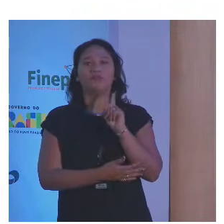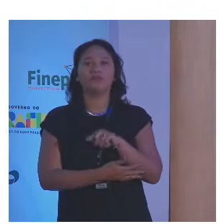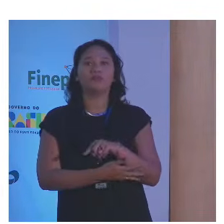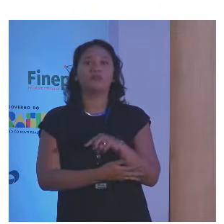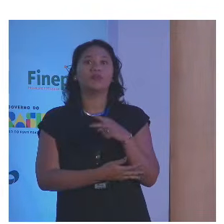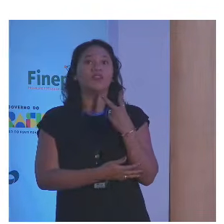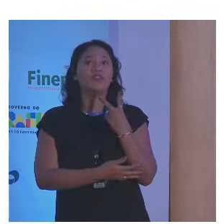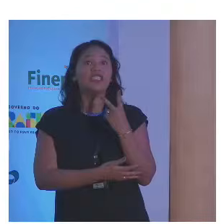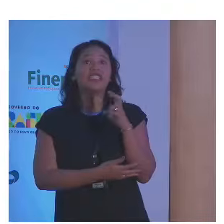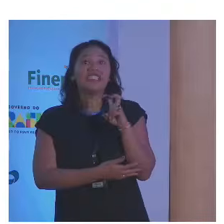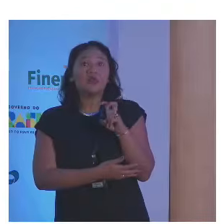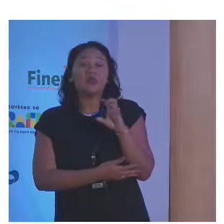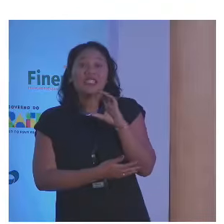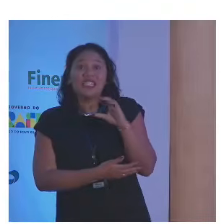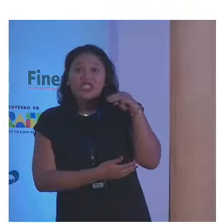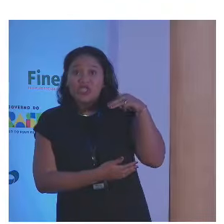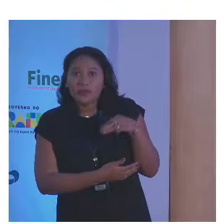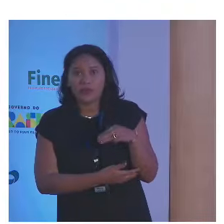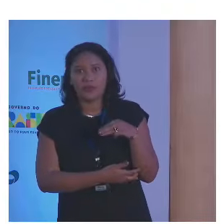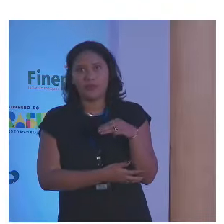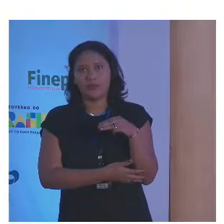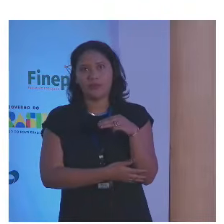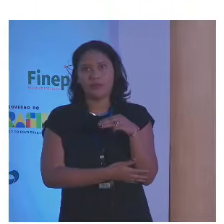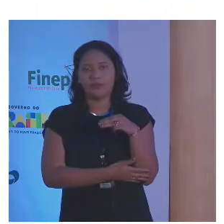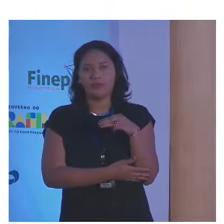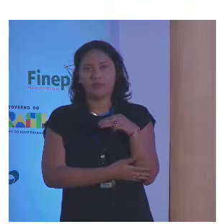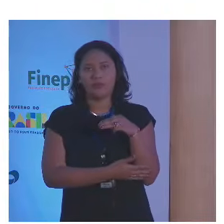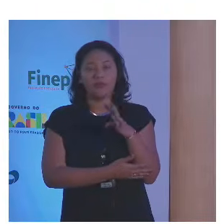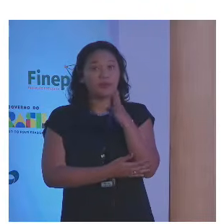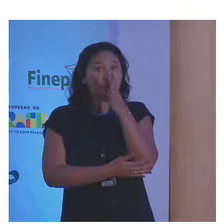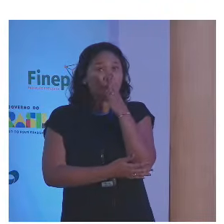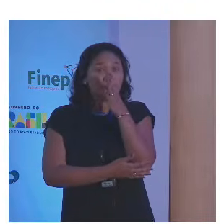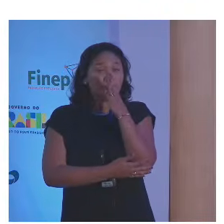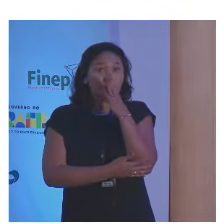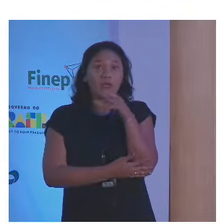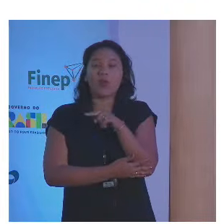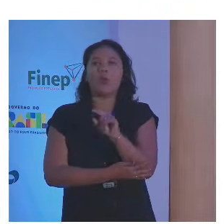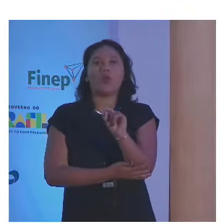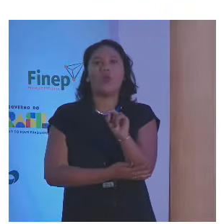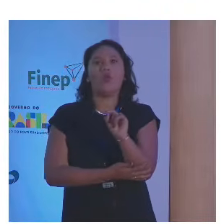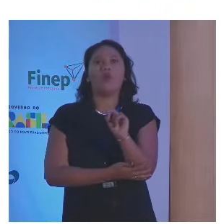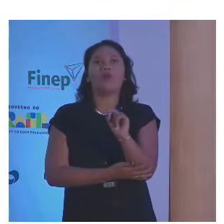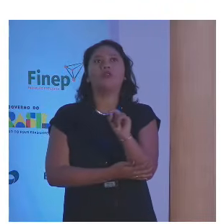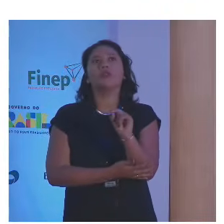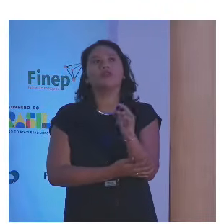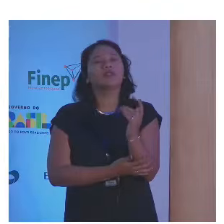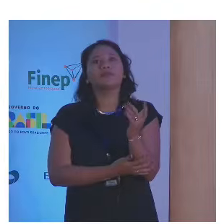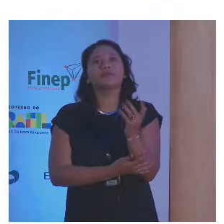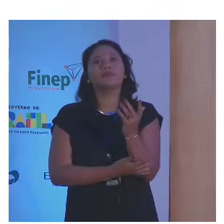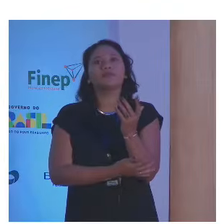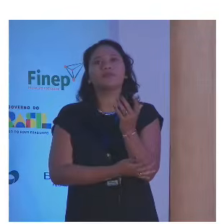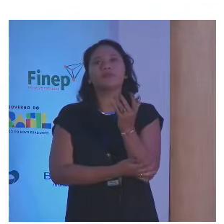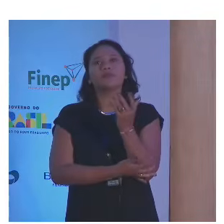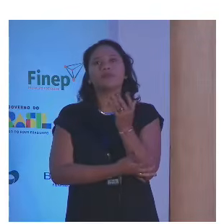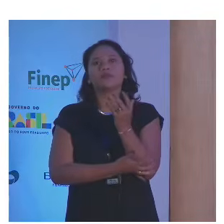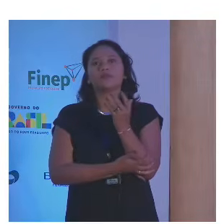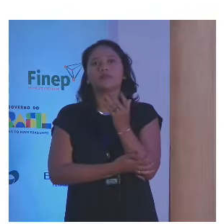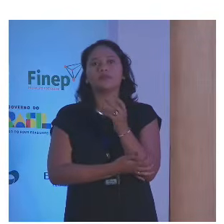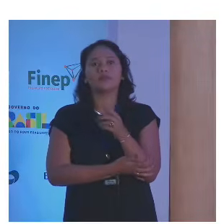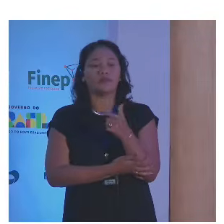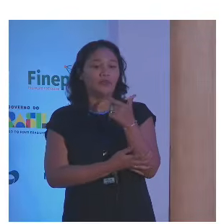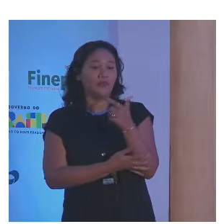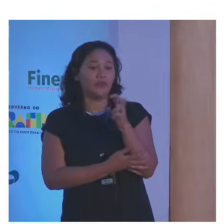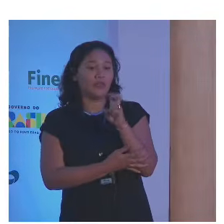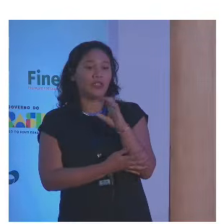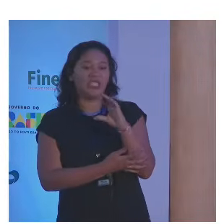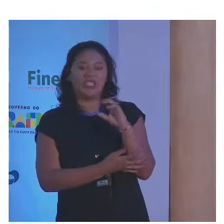centimeters. The amazing thing about that is that it is not, 25 centimeters doesn't seem like